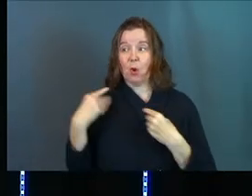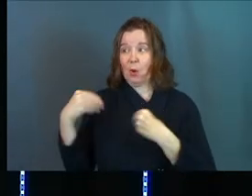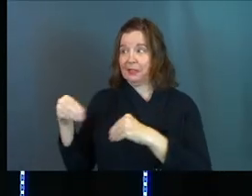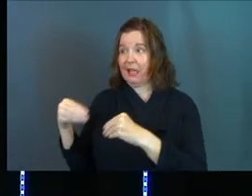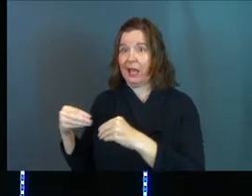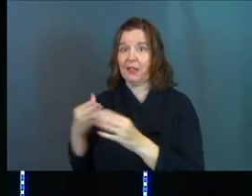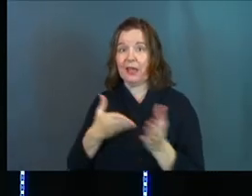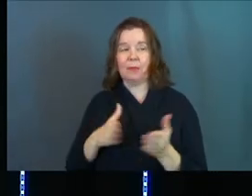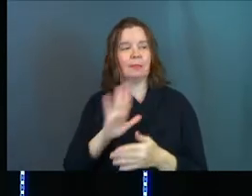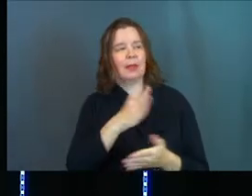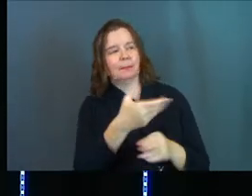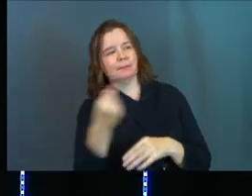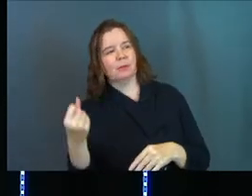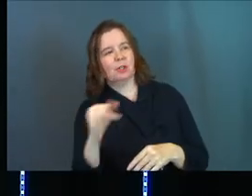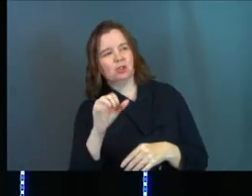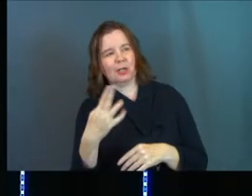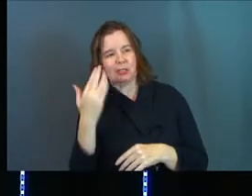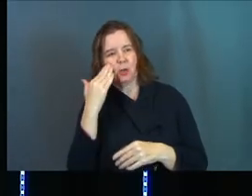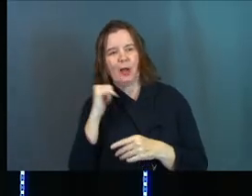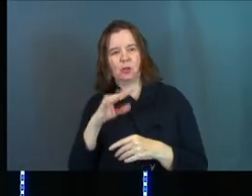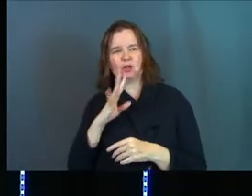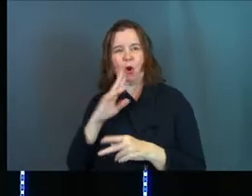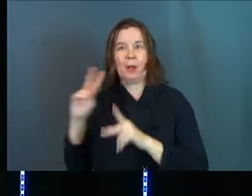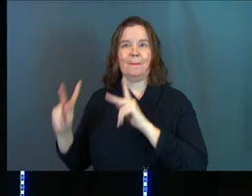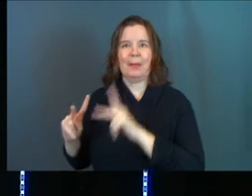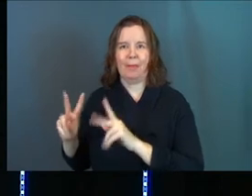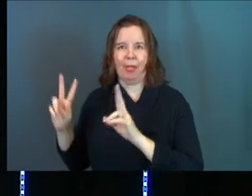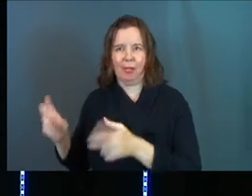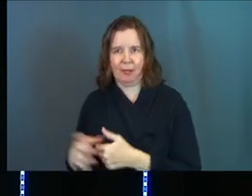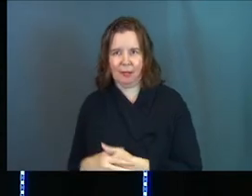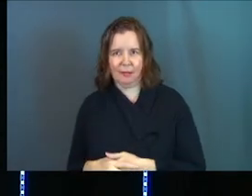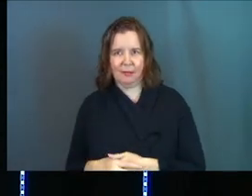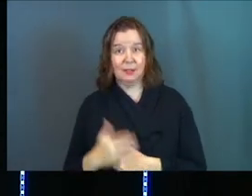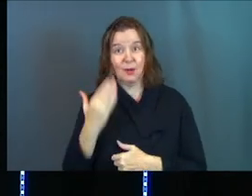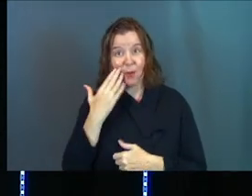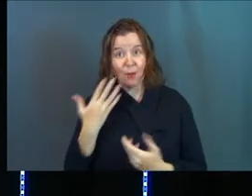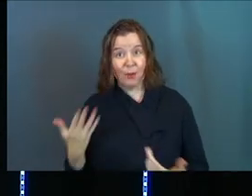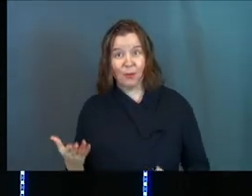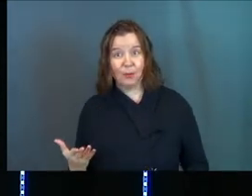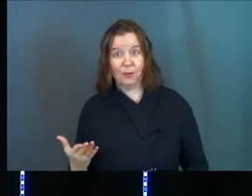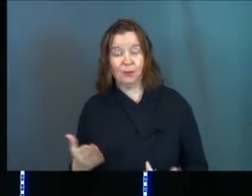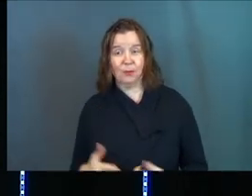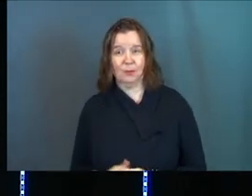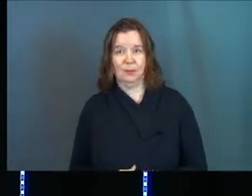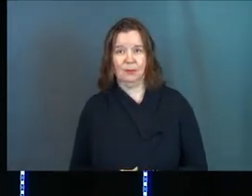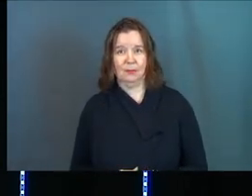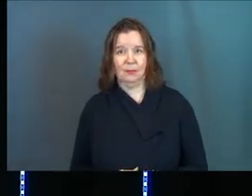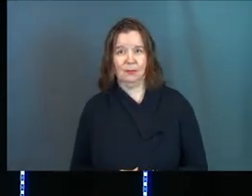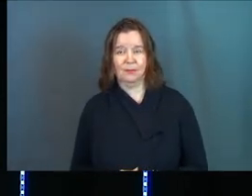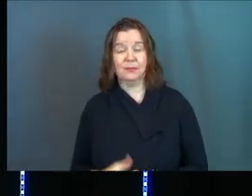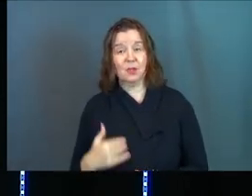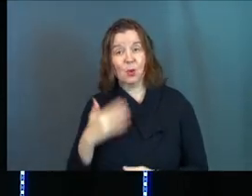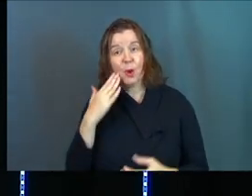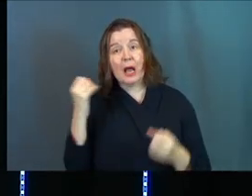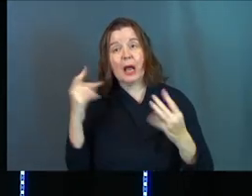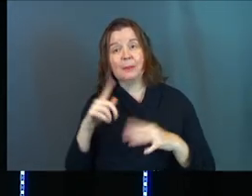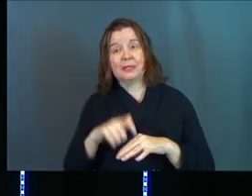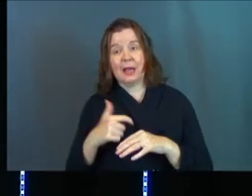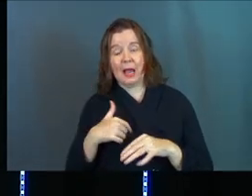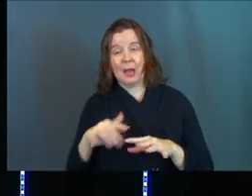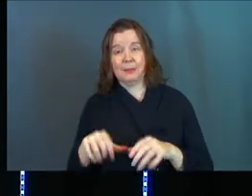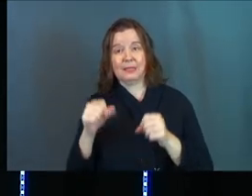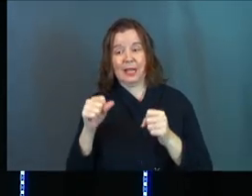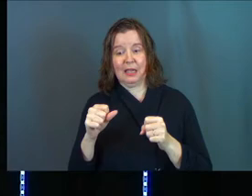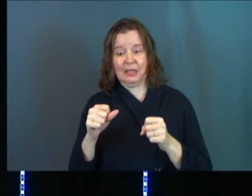calls and they'd like, bring Josh on the sales call because he knows how to talk people, you know? You know how many times